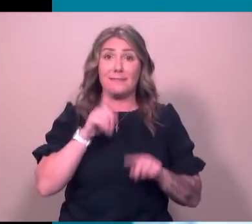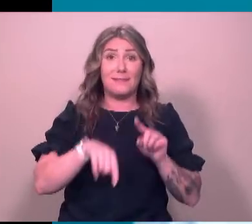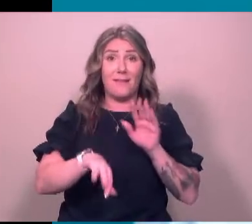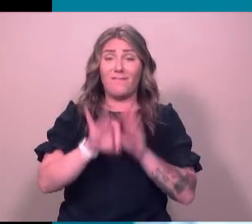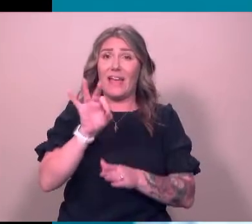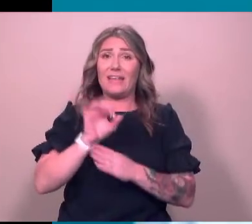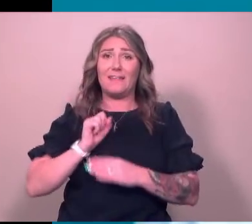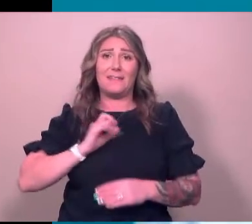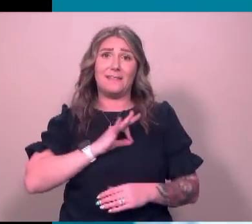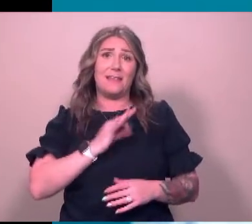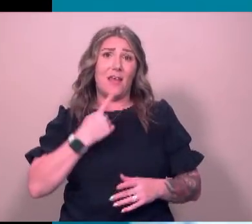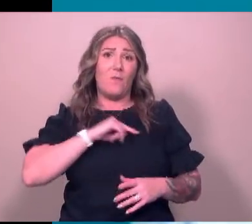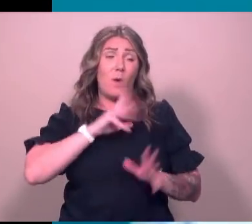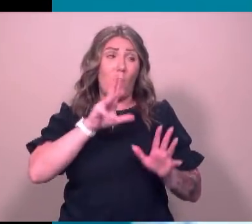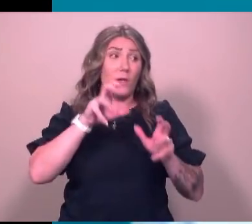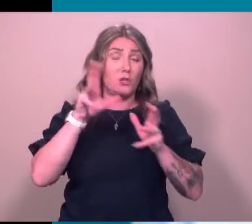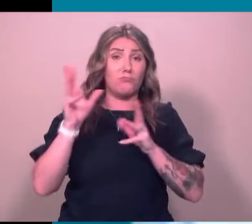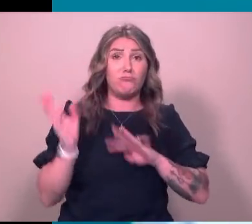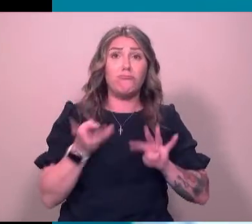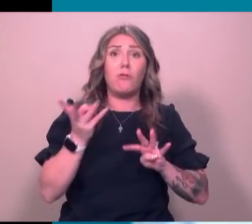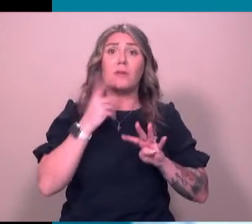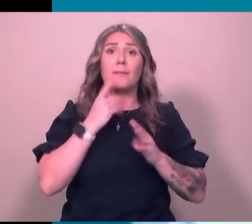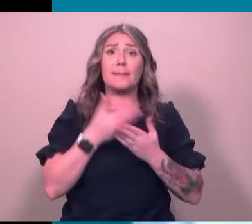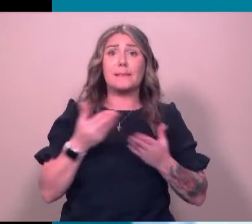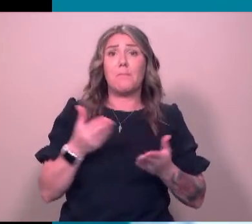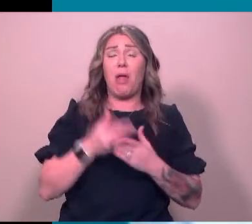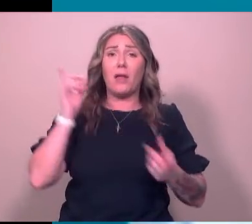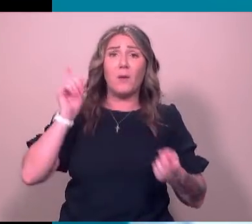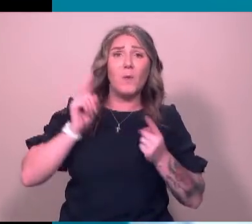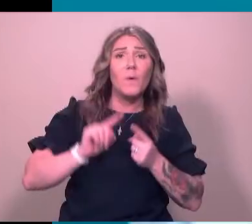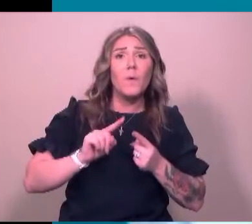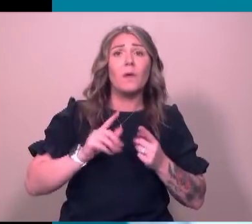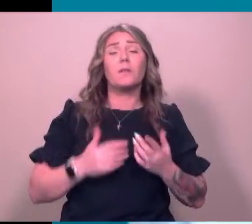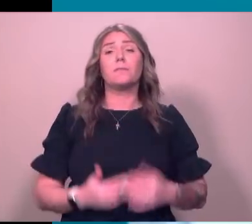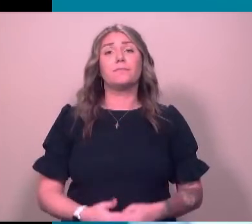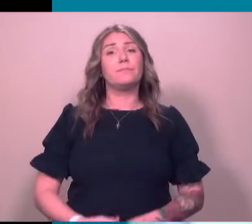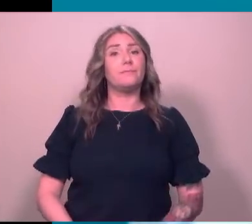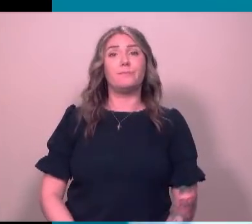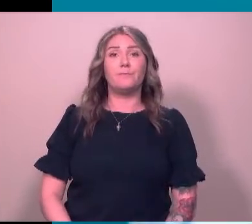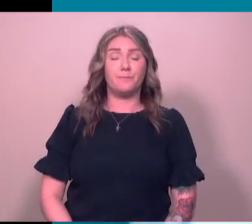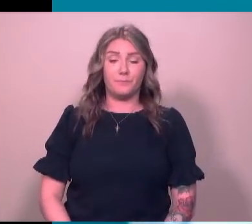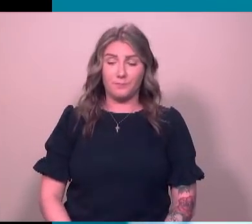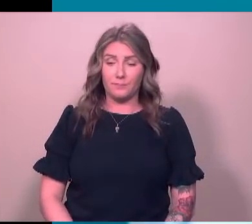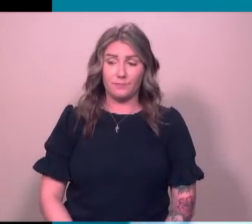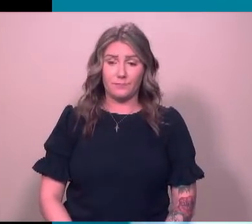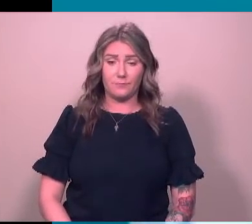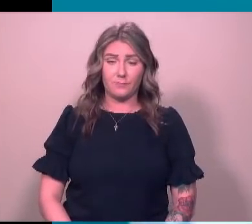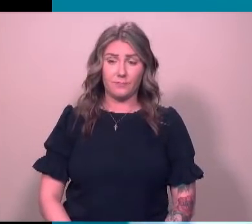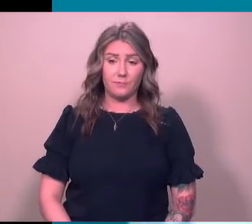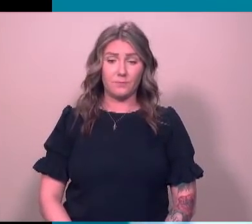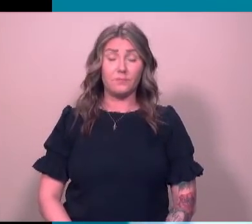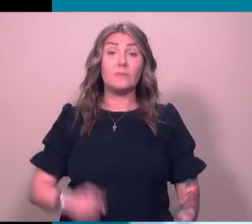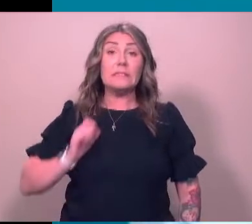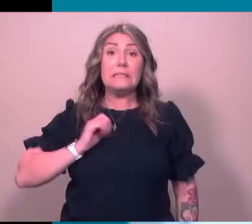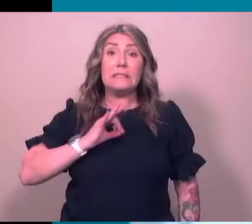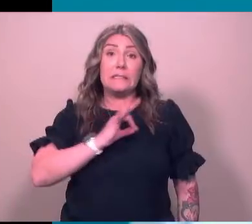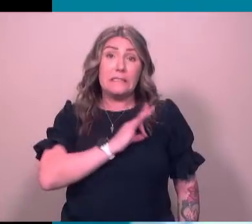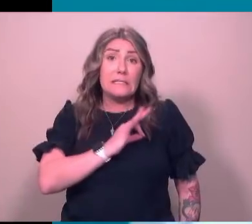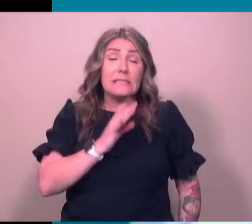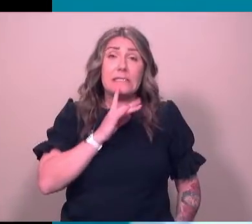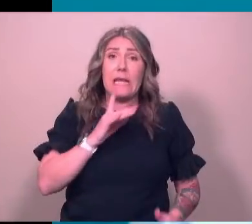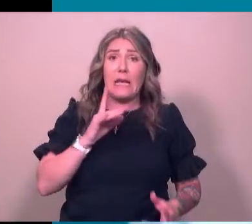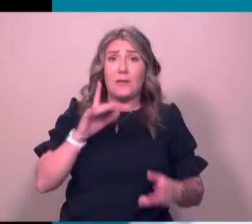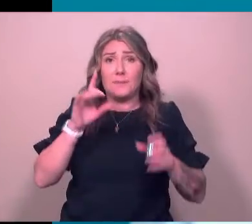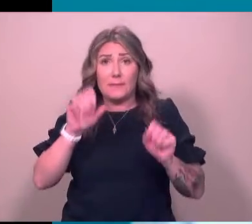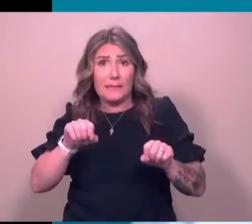as many as we'd like to give. The supply's down, and the staff that would administer that